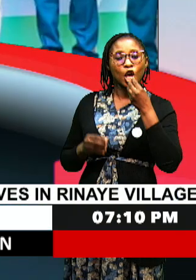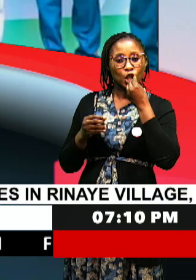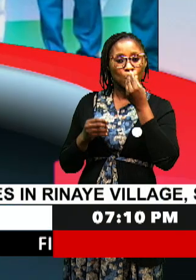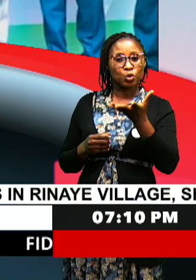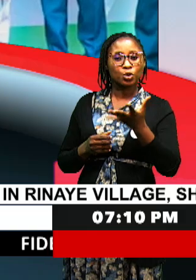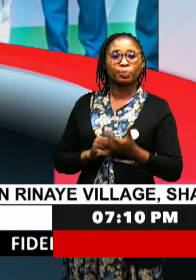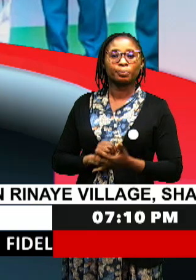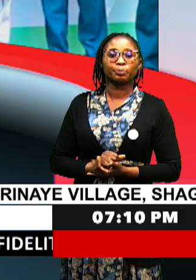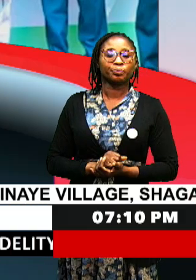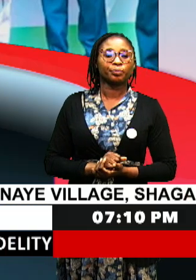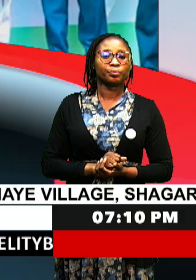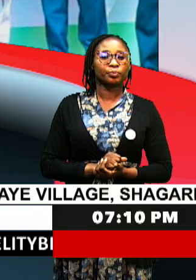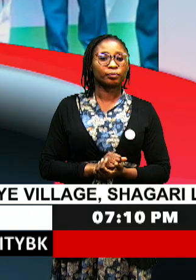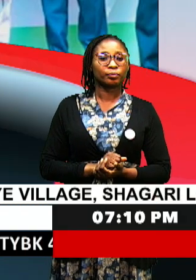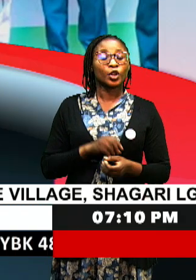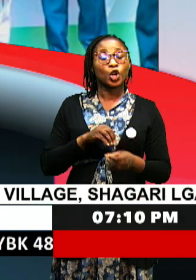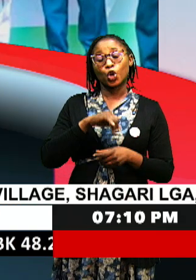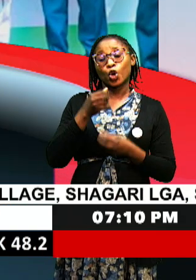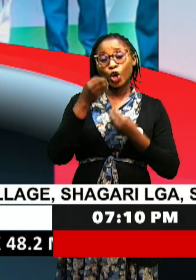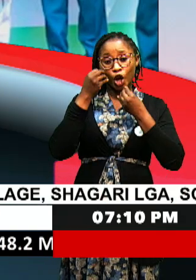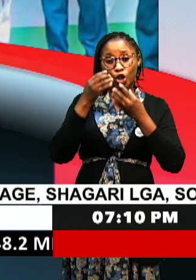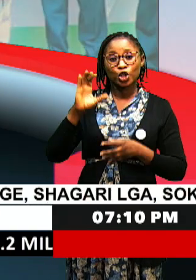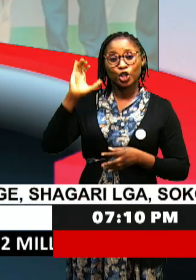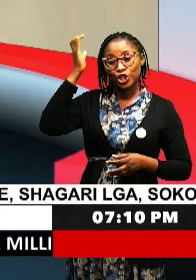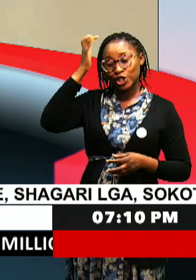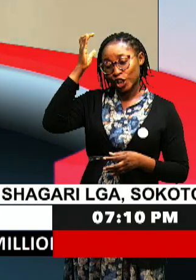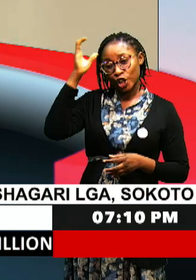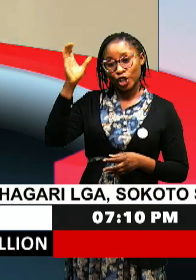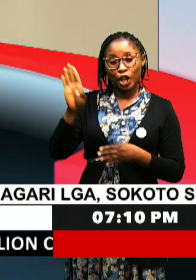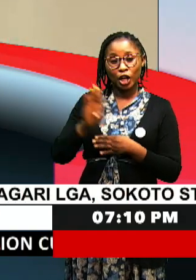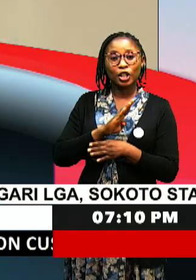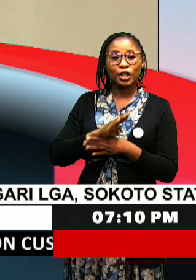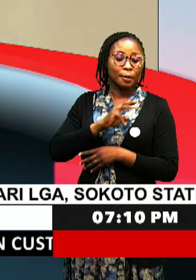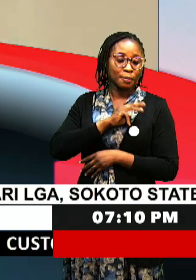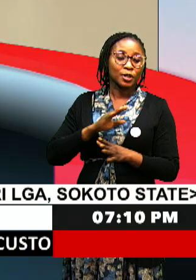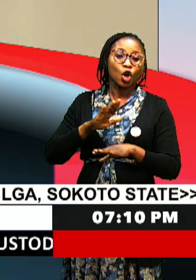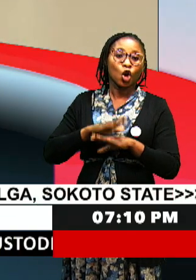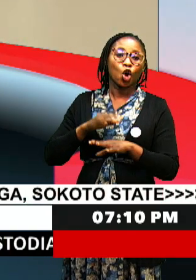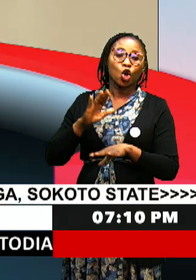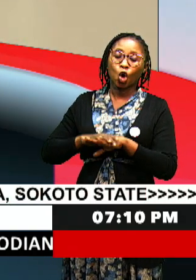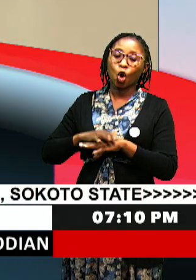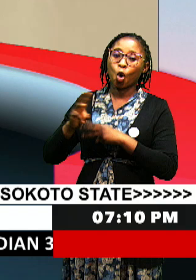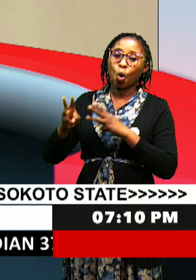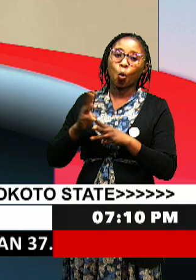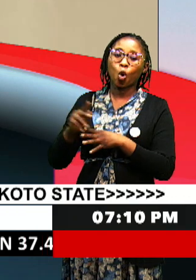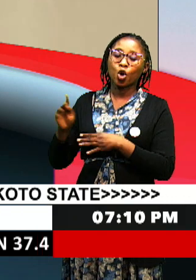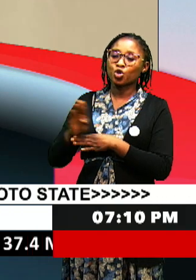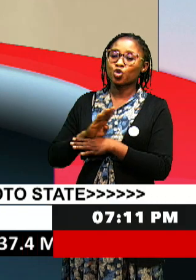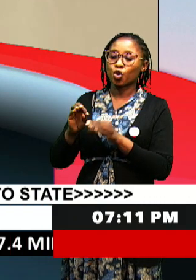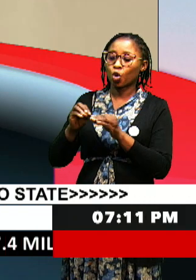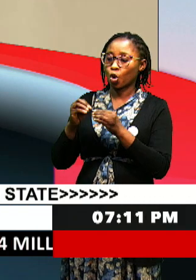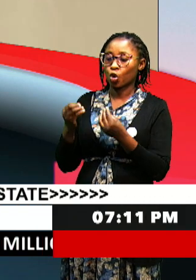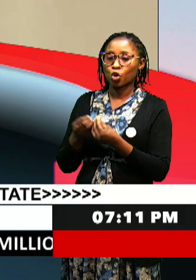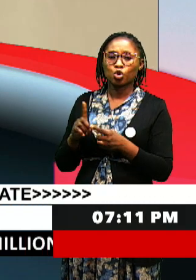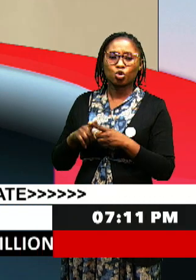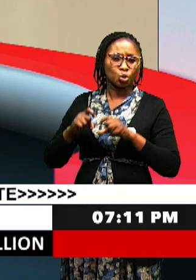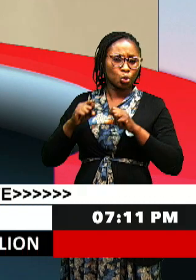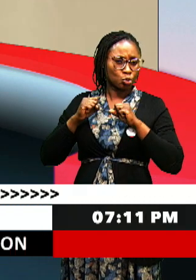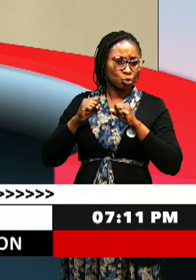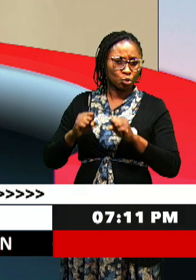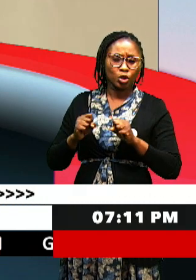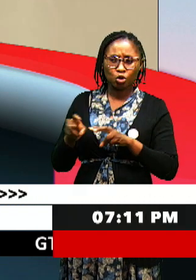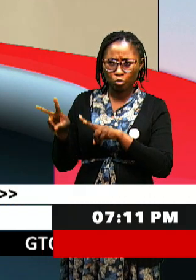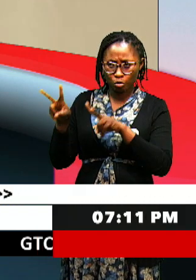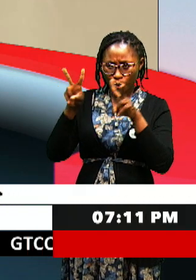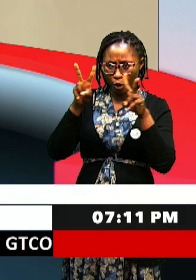News. In other news, China's Commerce Minister has called on the World Trade Organization to strengthen